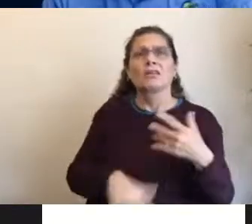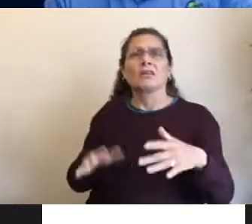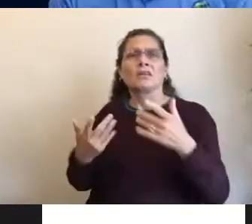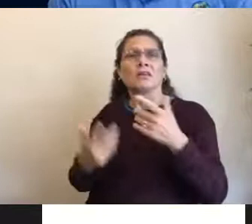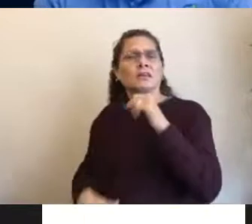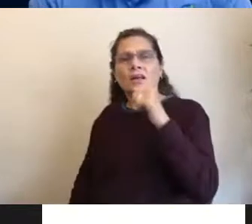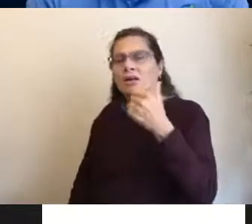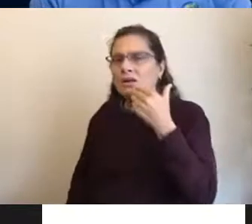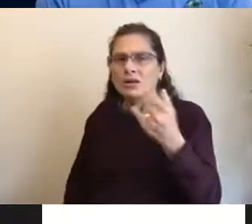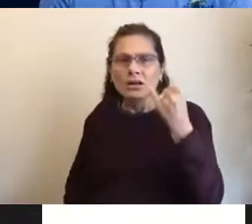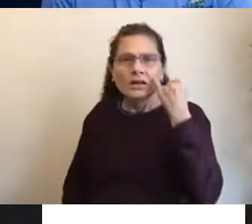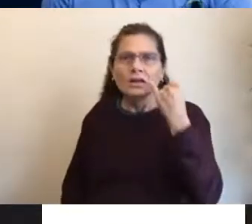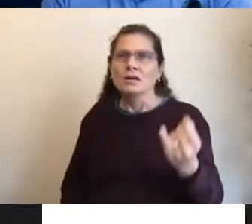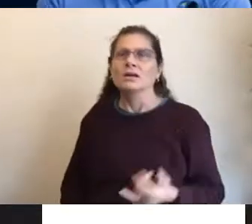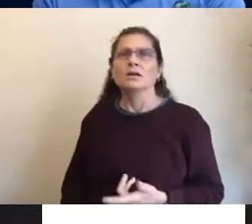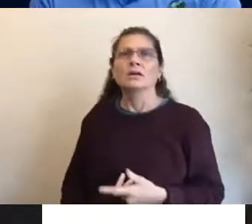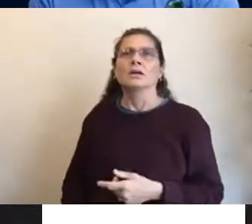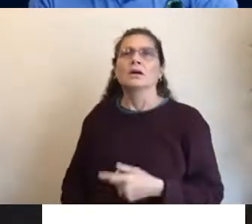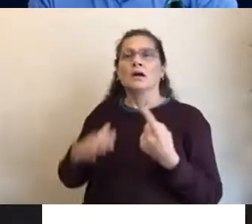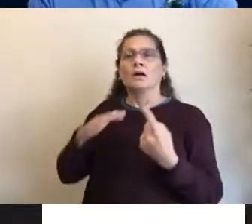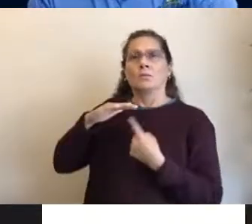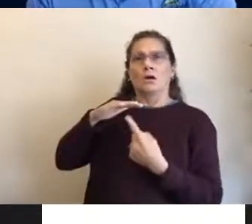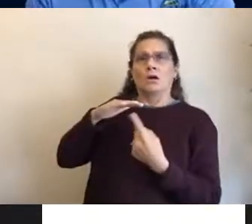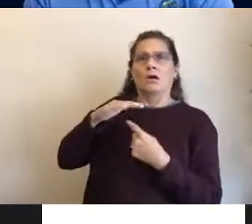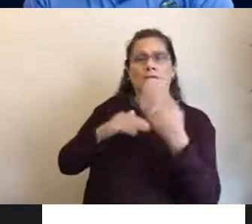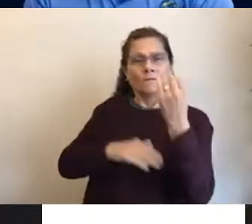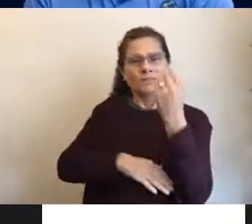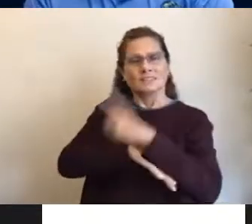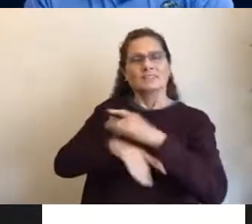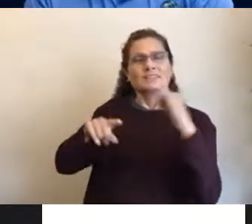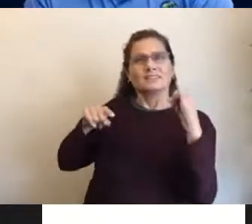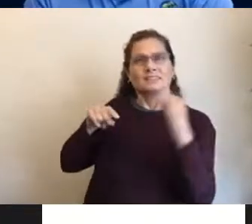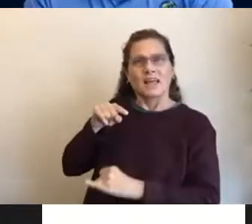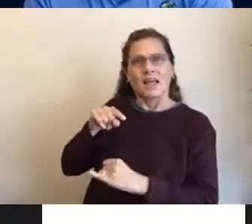over when to get tested. I think another item